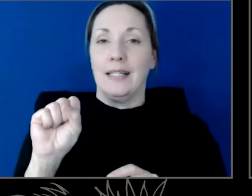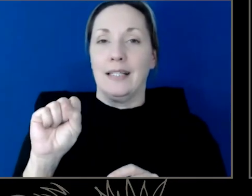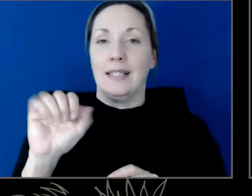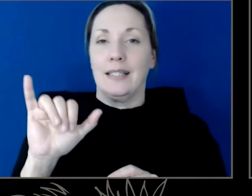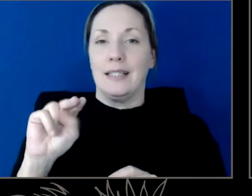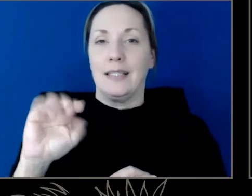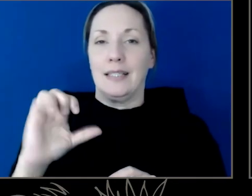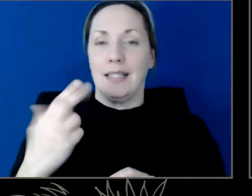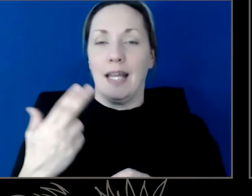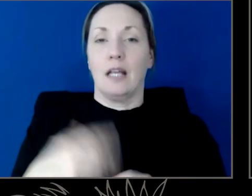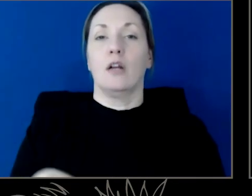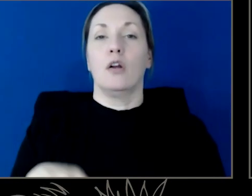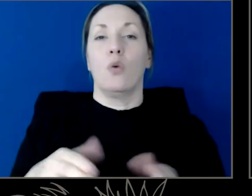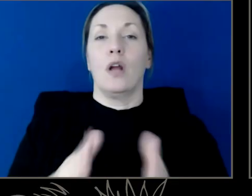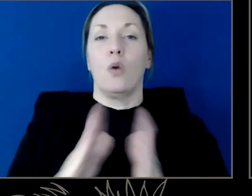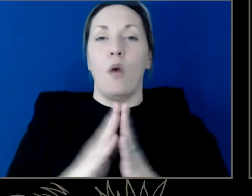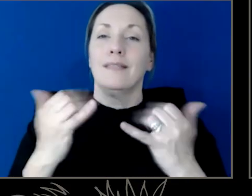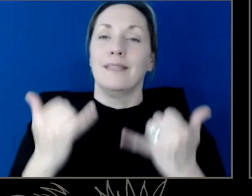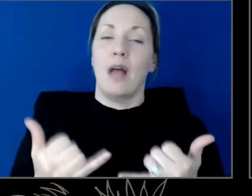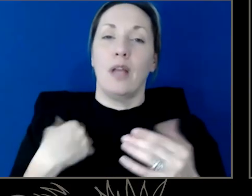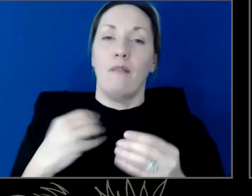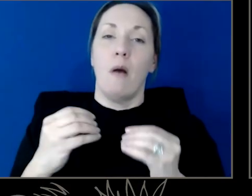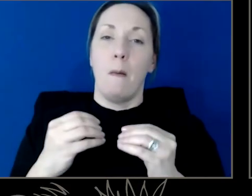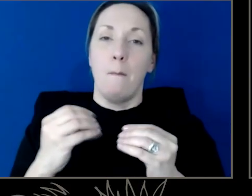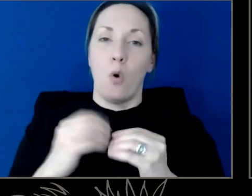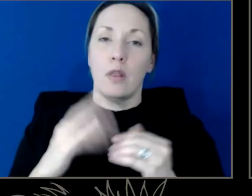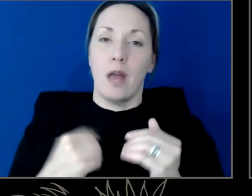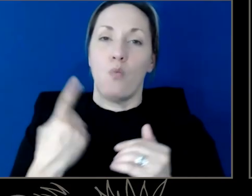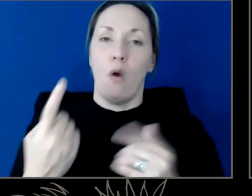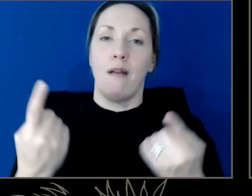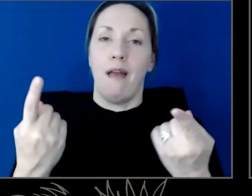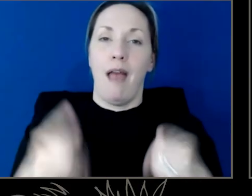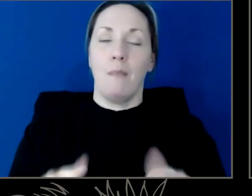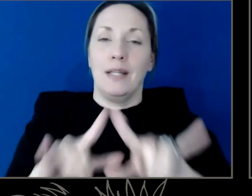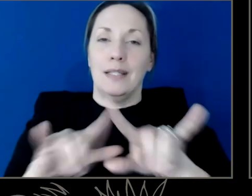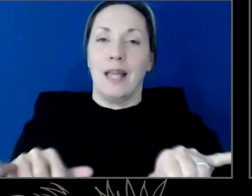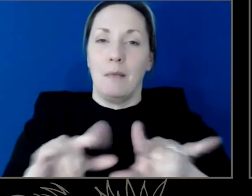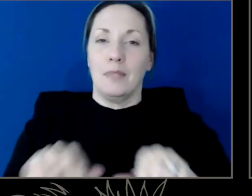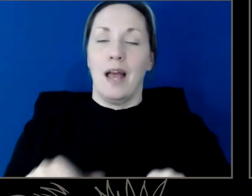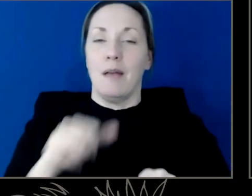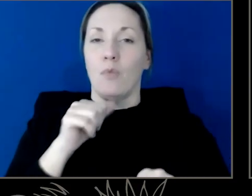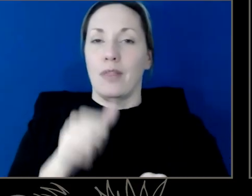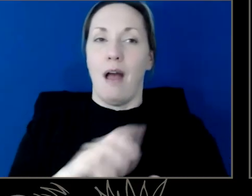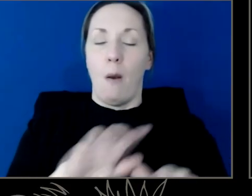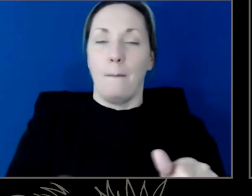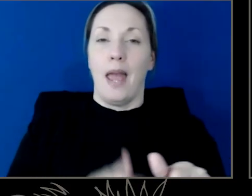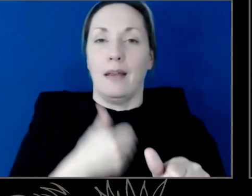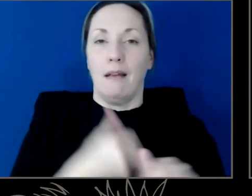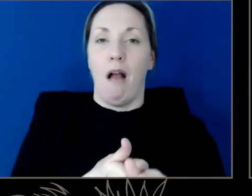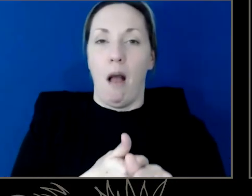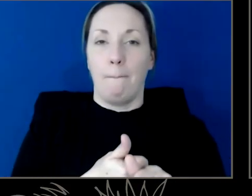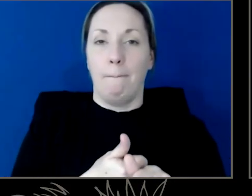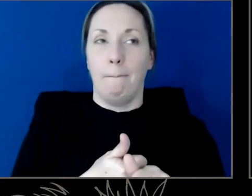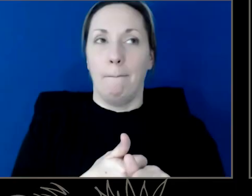asynchronous request, it now allows multiple requests to kind of happen simultaneously without backing up,